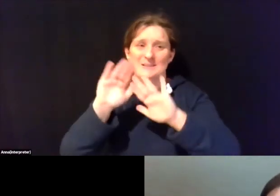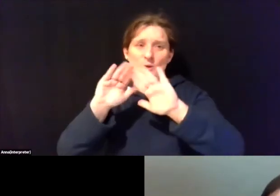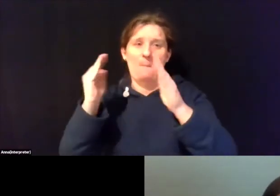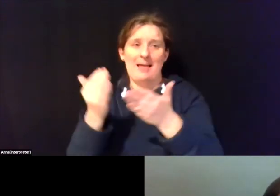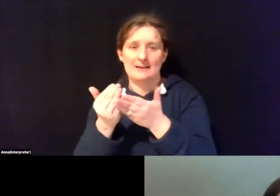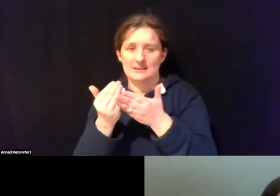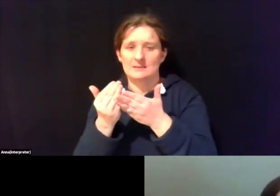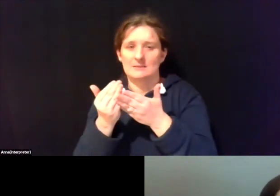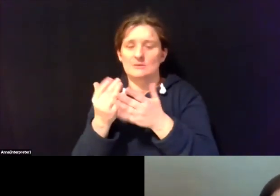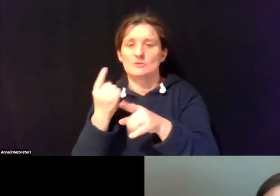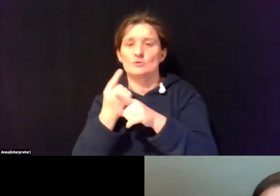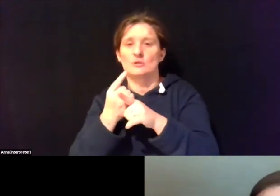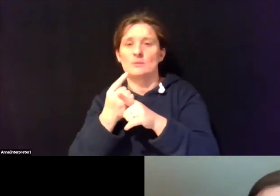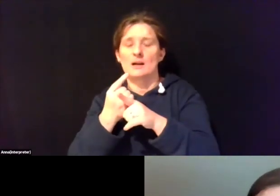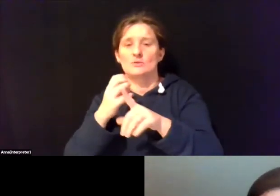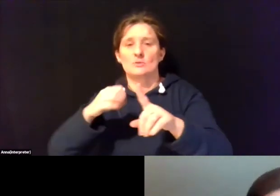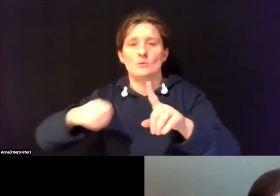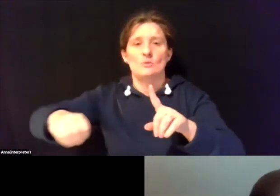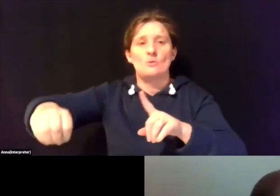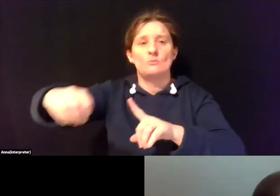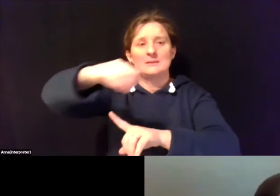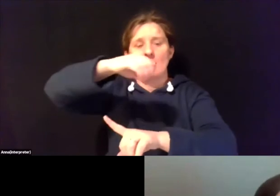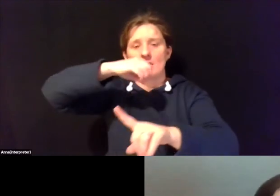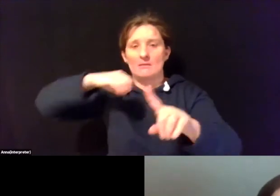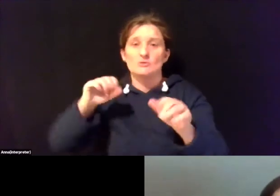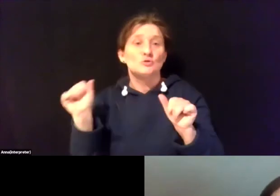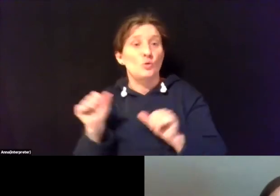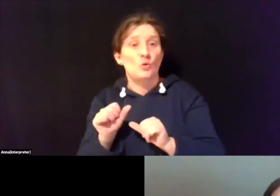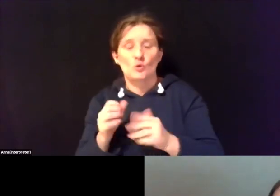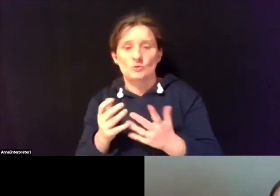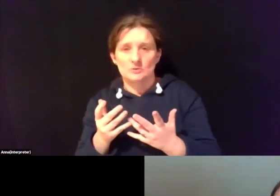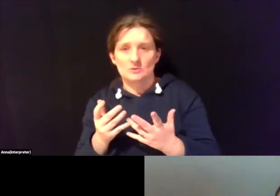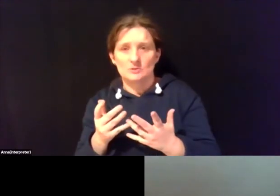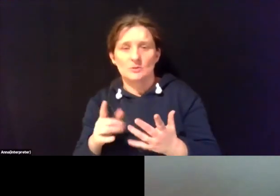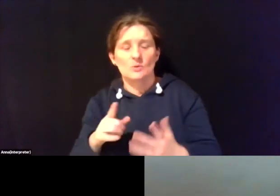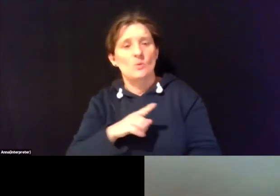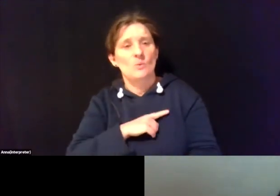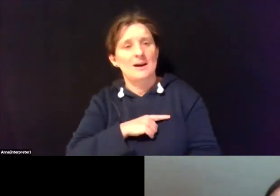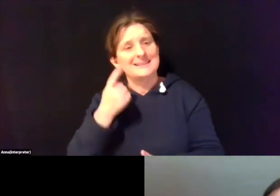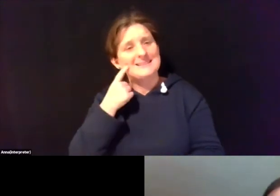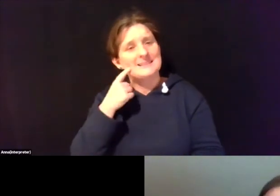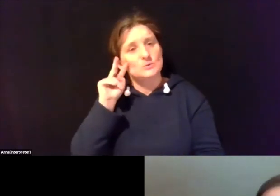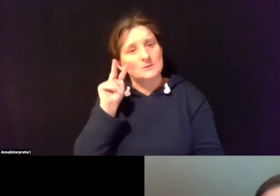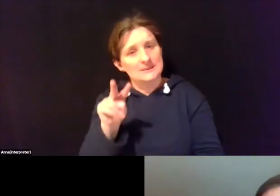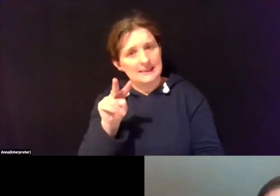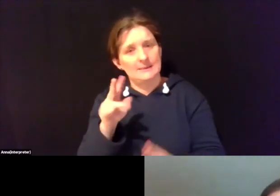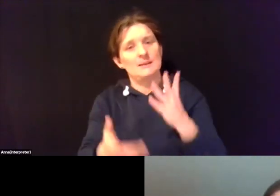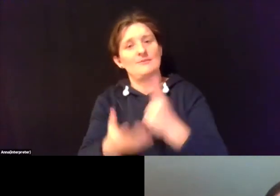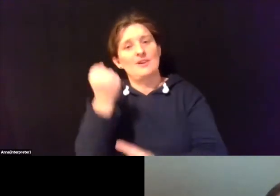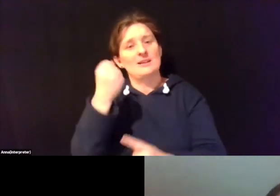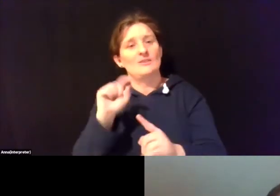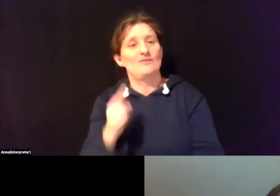have orbital periods that are shorter than those in our solar system. Is this because they're easier to see, so that we've discovered them